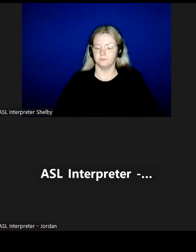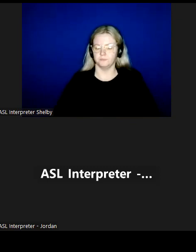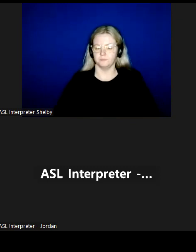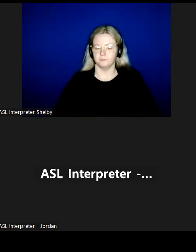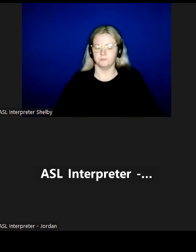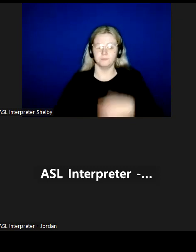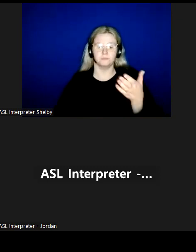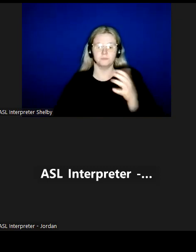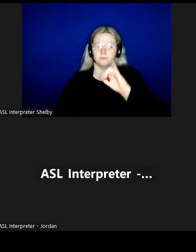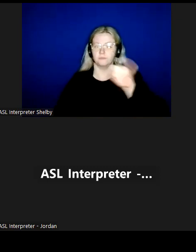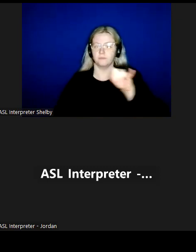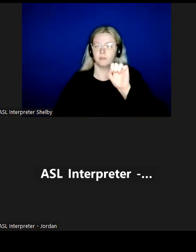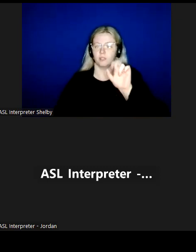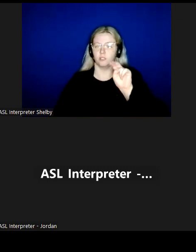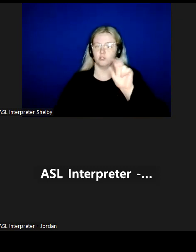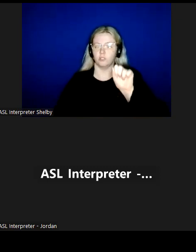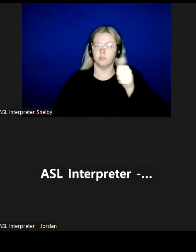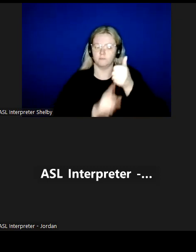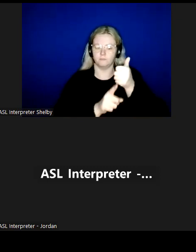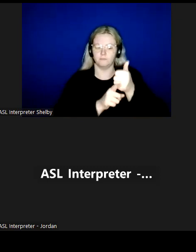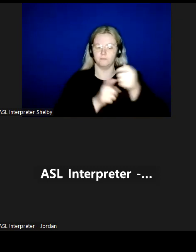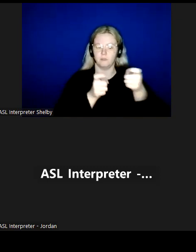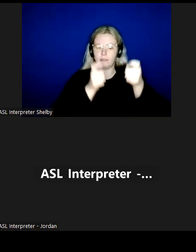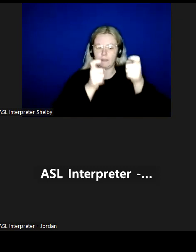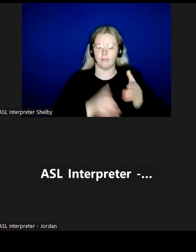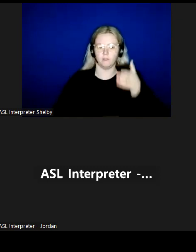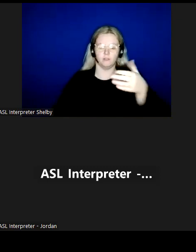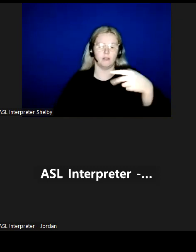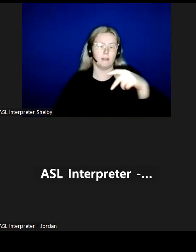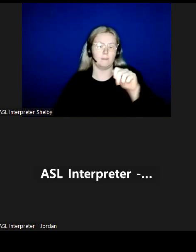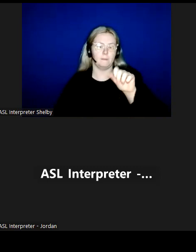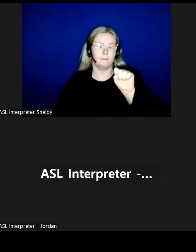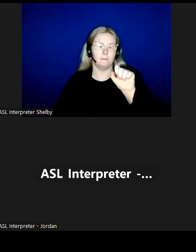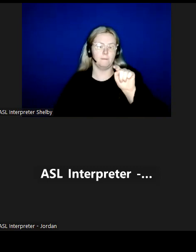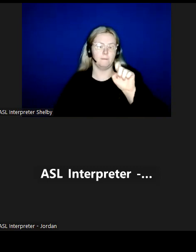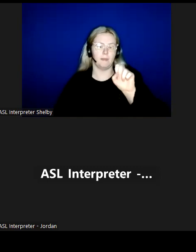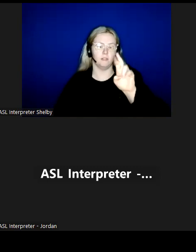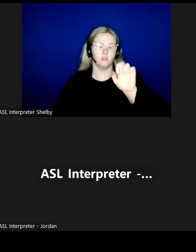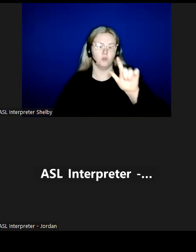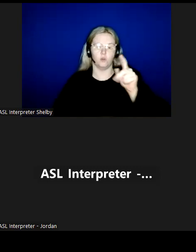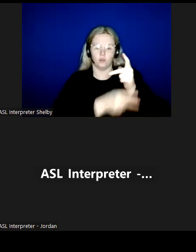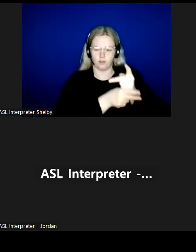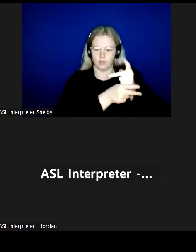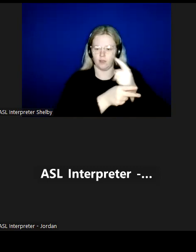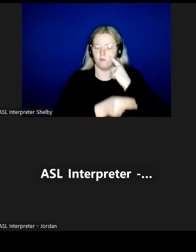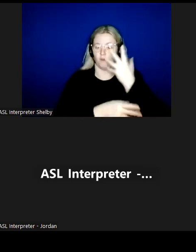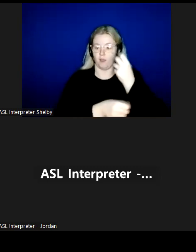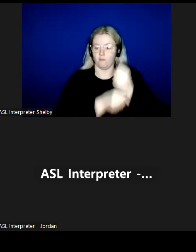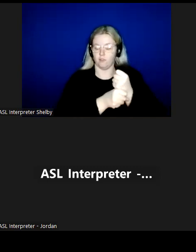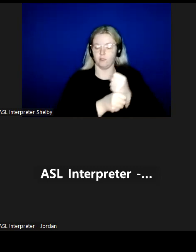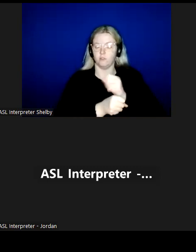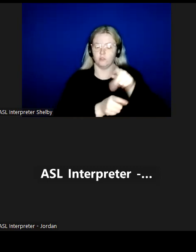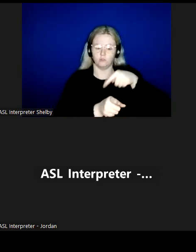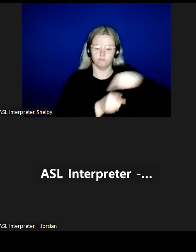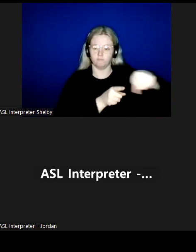Jenna has been a manager with Pastoral Care and Bereavement Services in the Eastern Zone for 5 years. Her specialty is